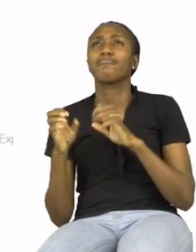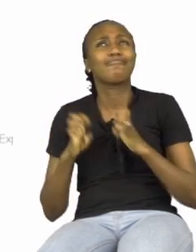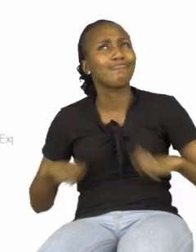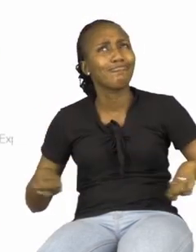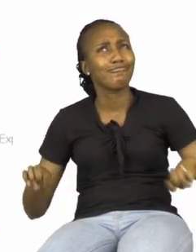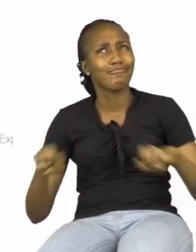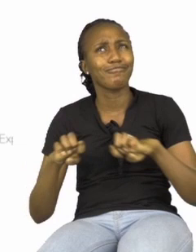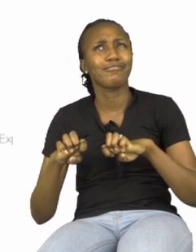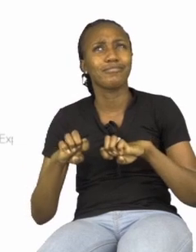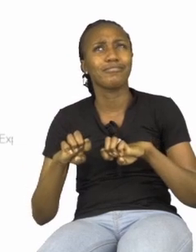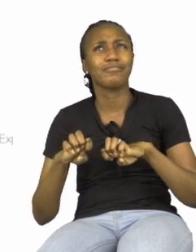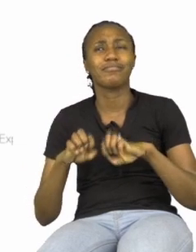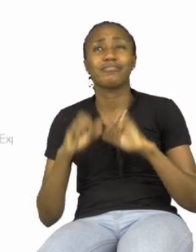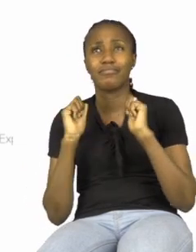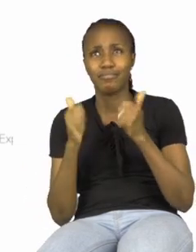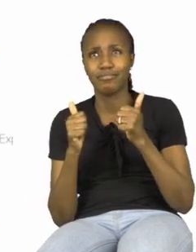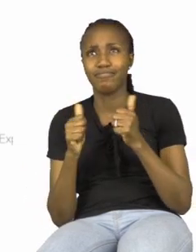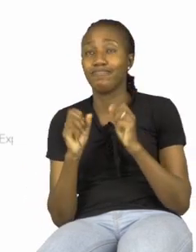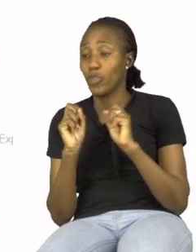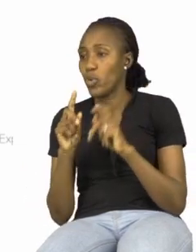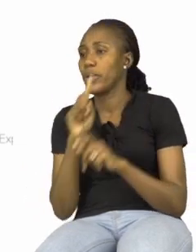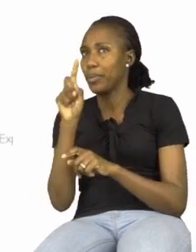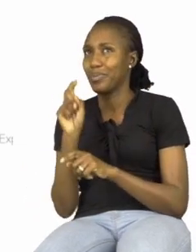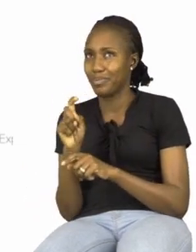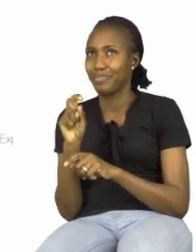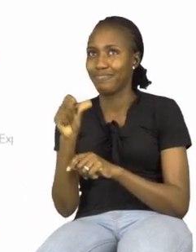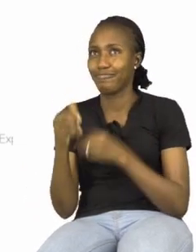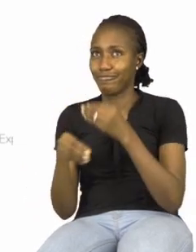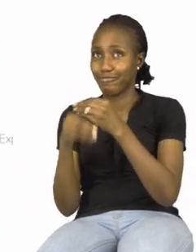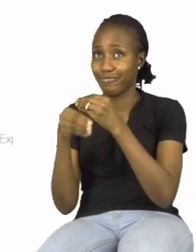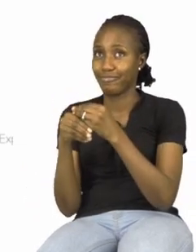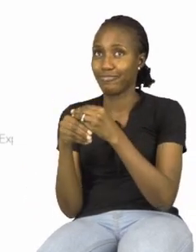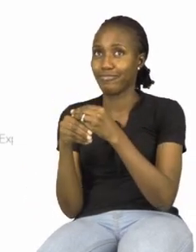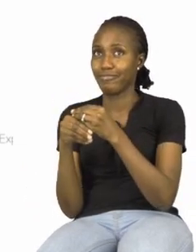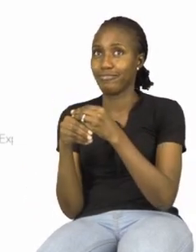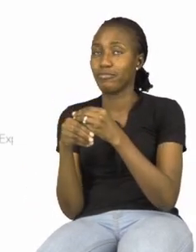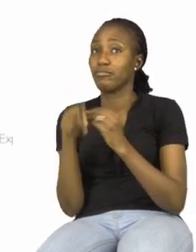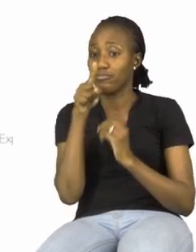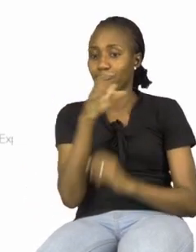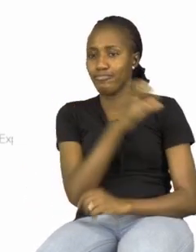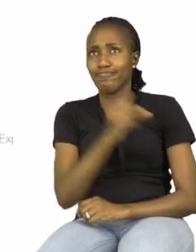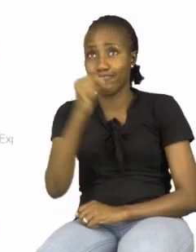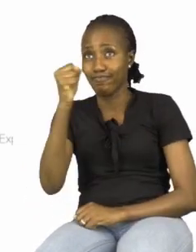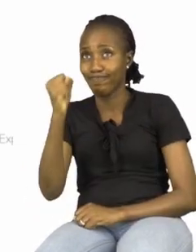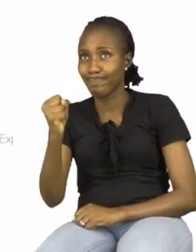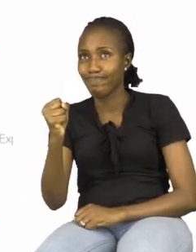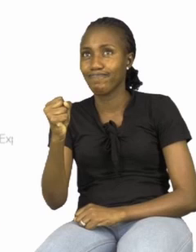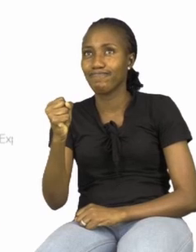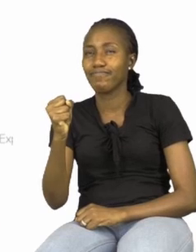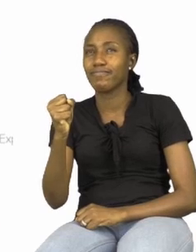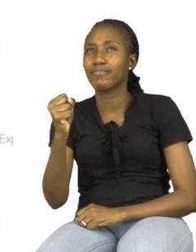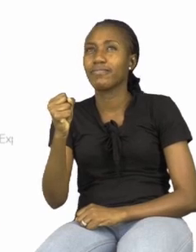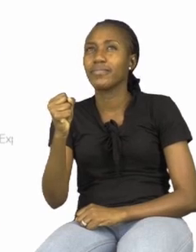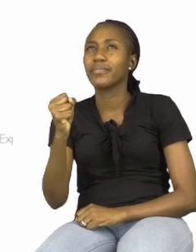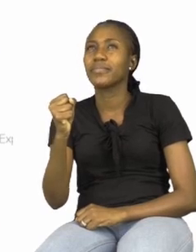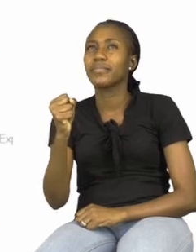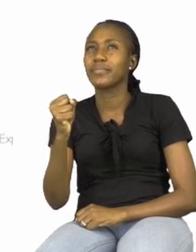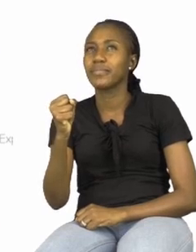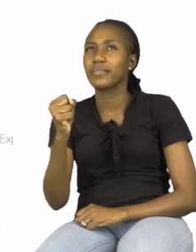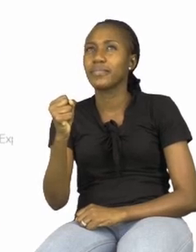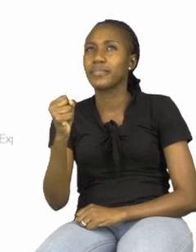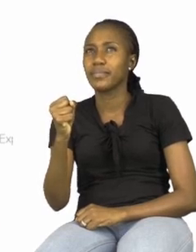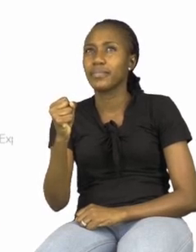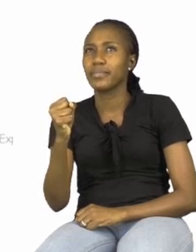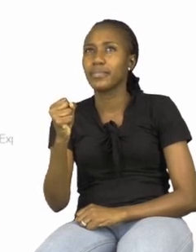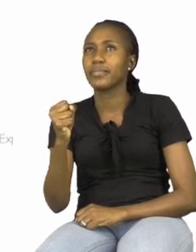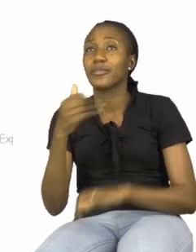me into the next question, Mr. Graig. You just recently appointed, and as a former